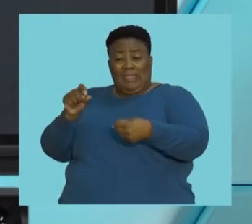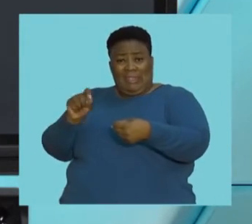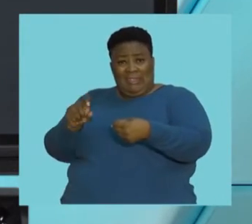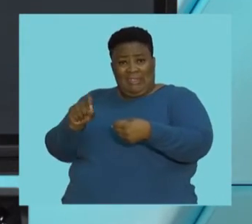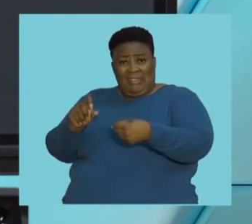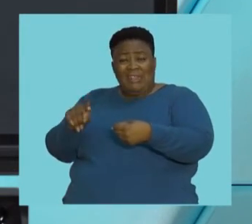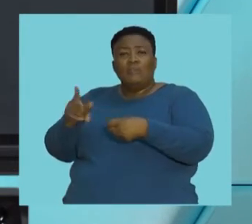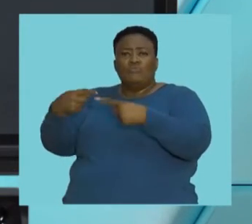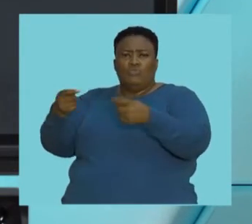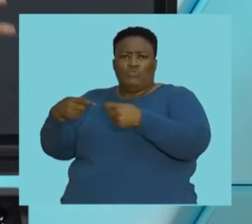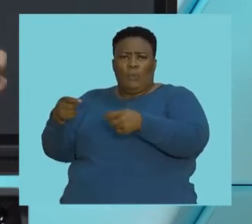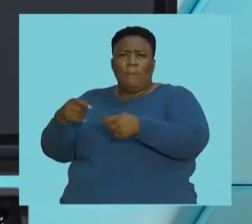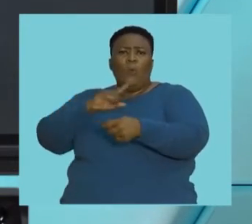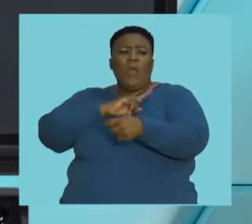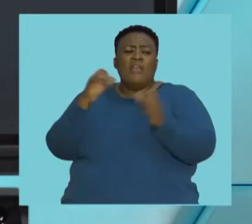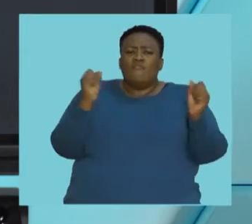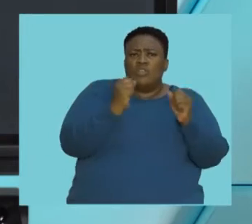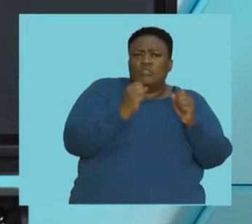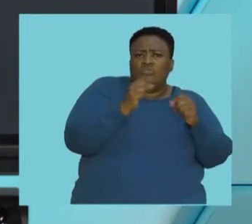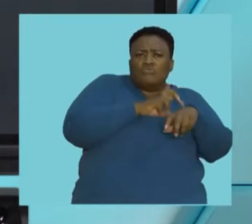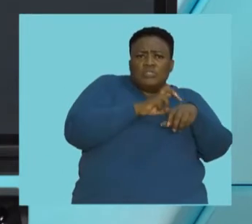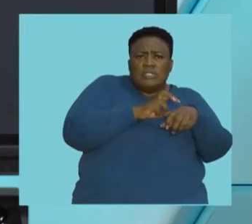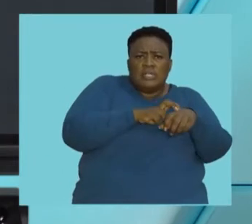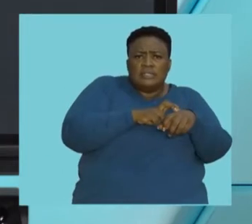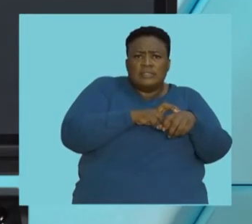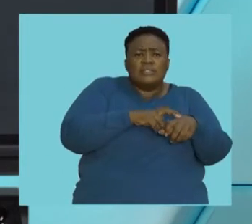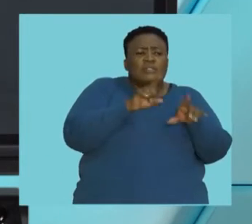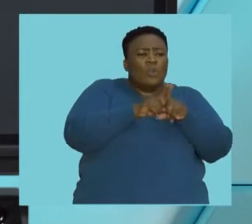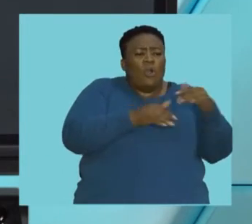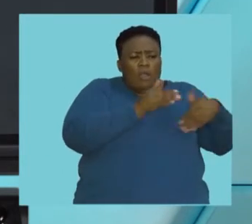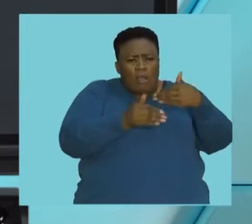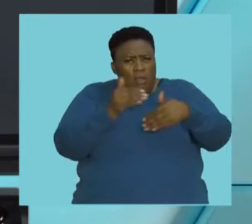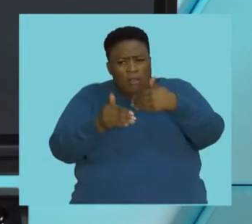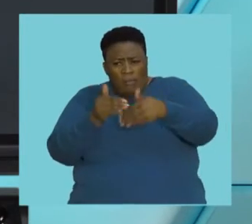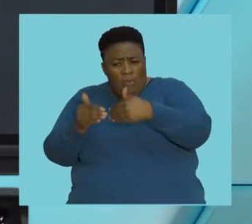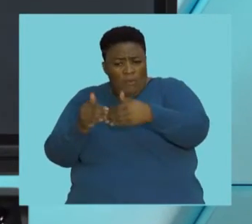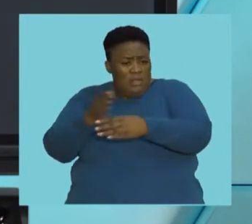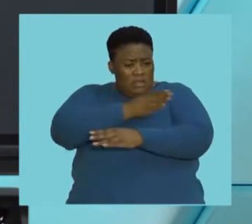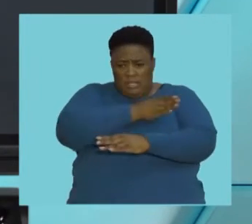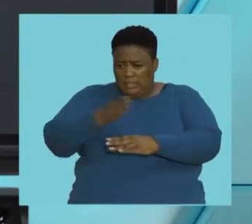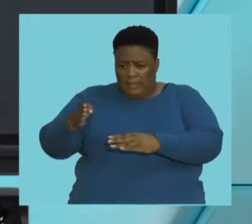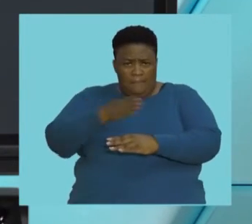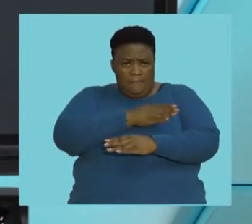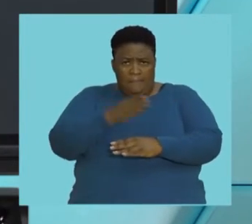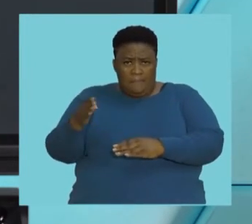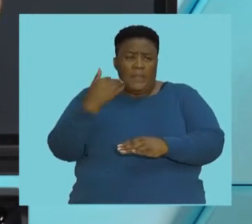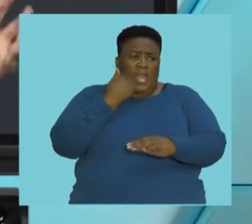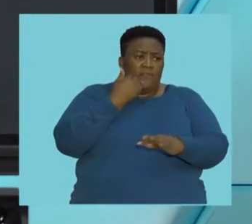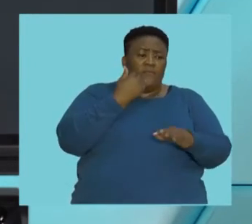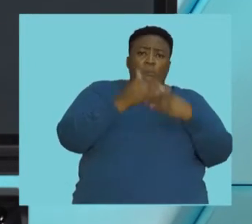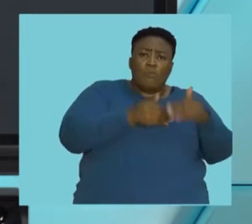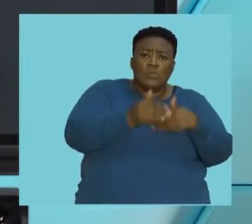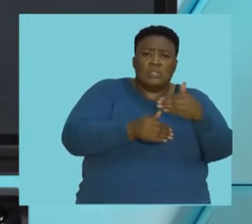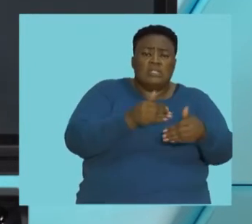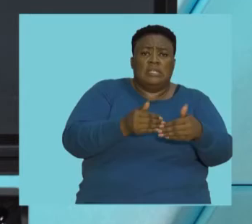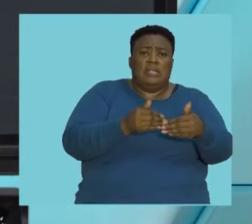of refrigeration and correct techniques that are used in transferring them. So the processing of that. So in that time, if the processing of